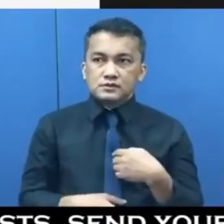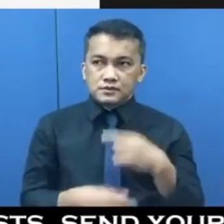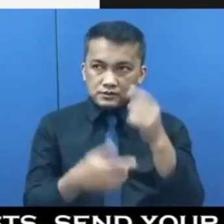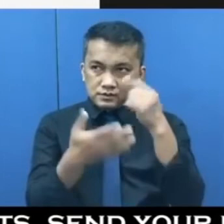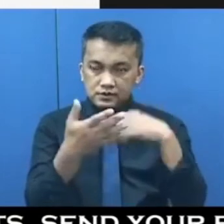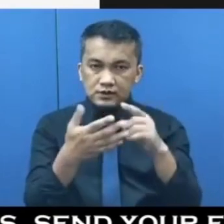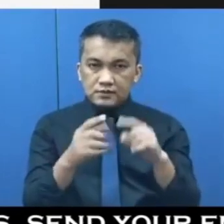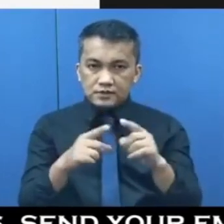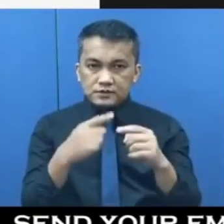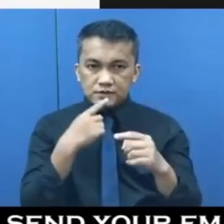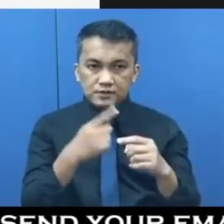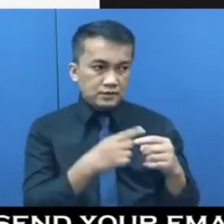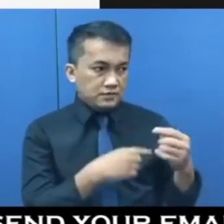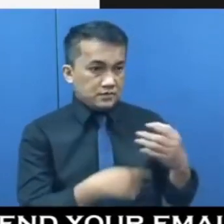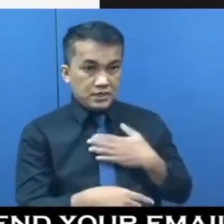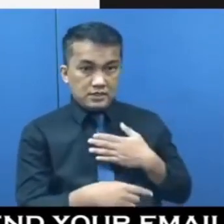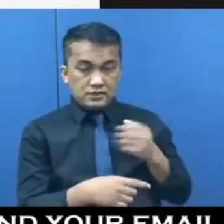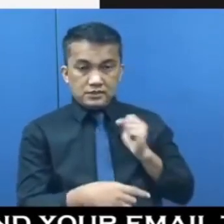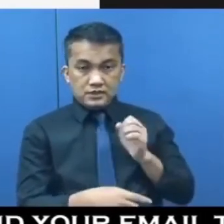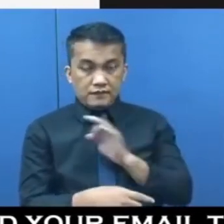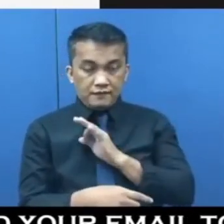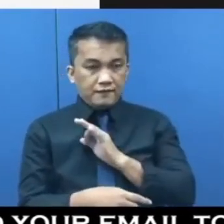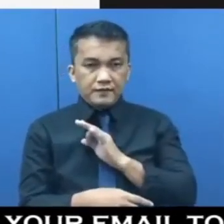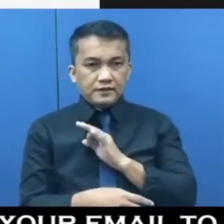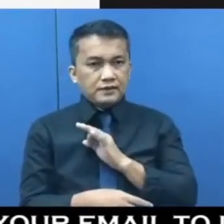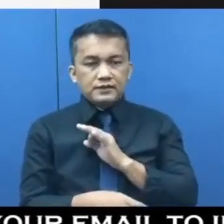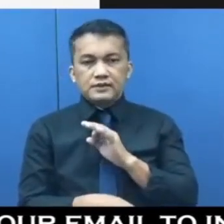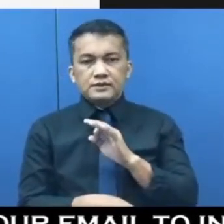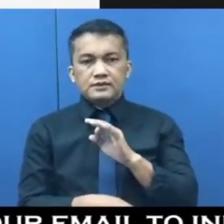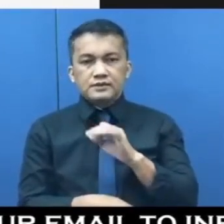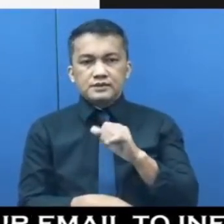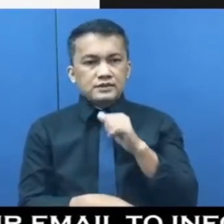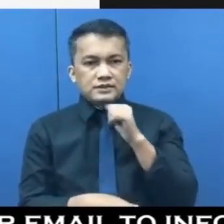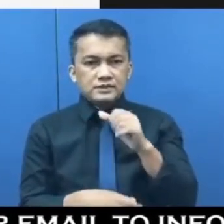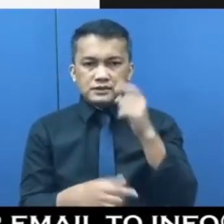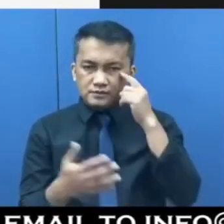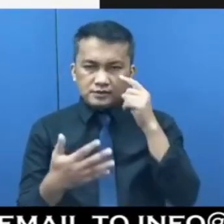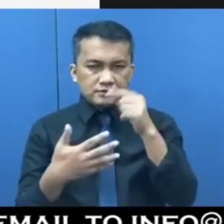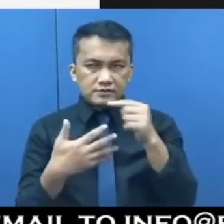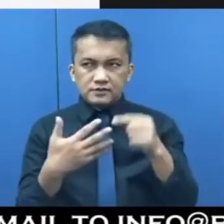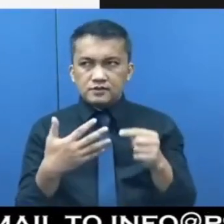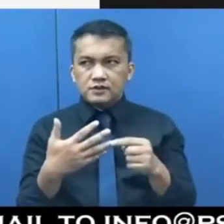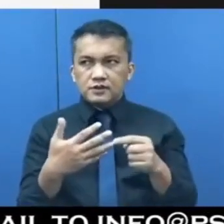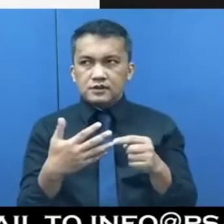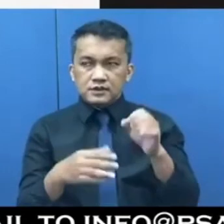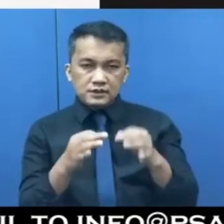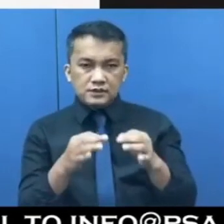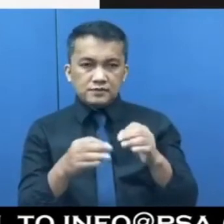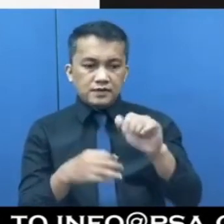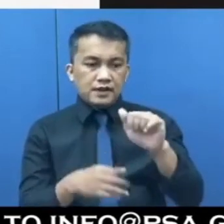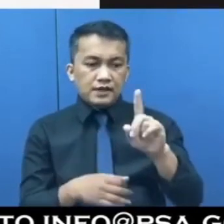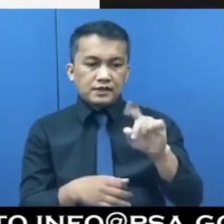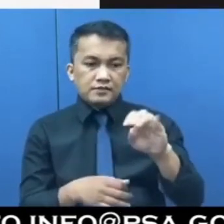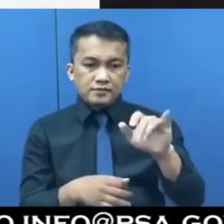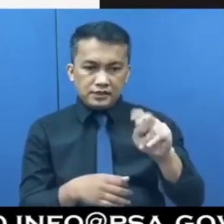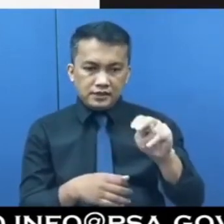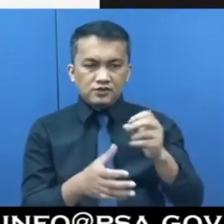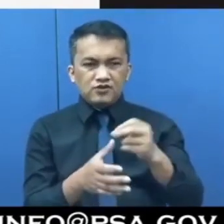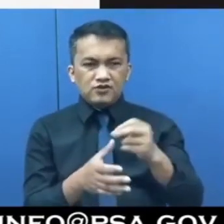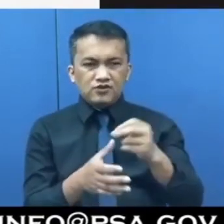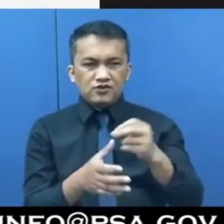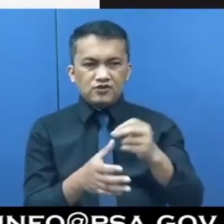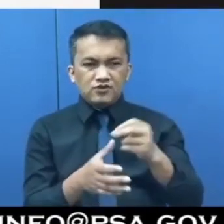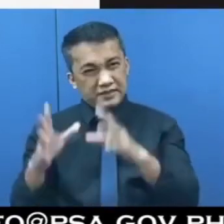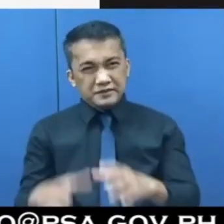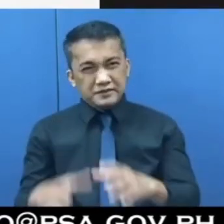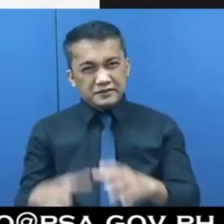pero sabi ng aking technical staff ay hindi na ma-identify admin or teaching personnel. Thank